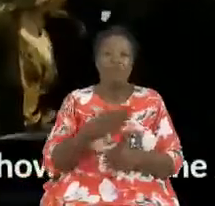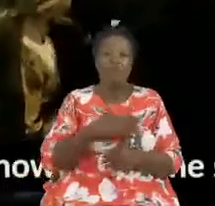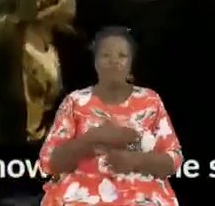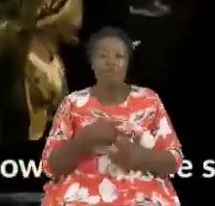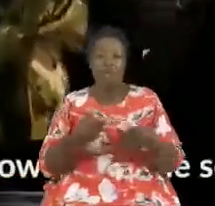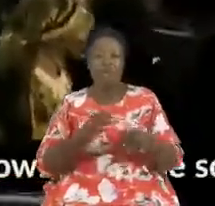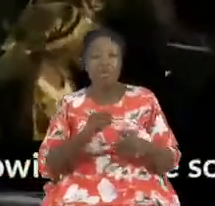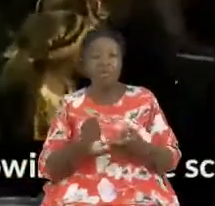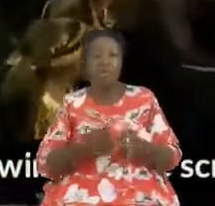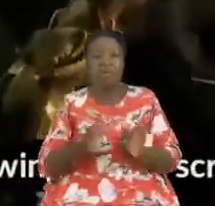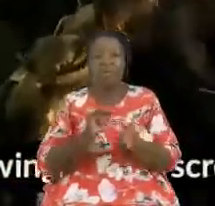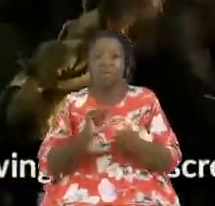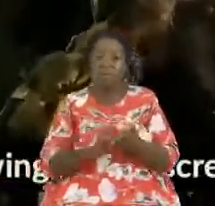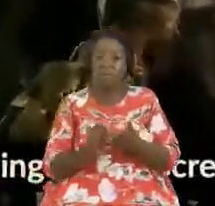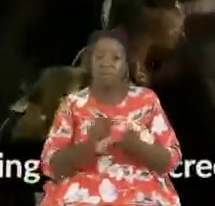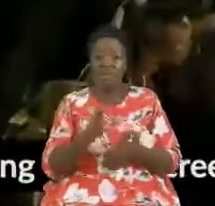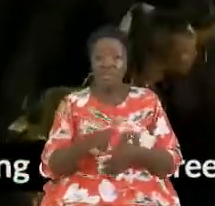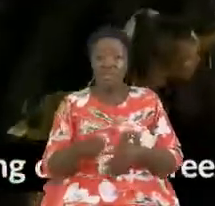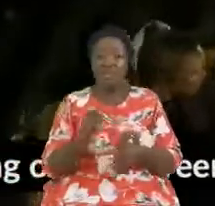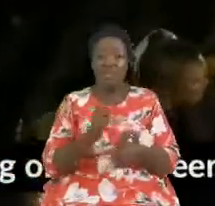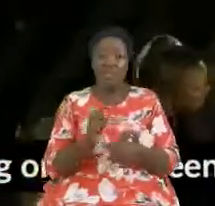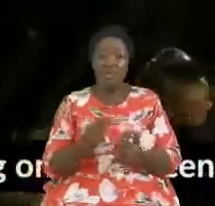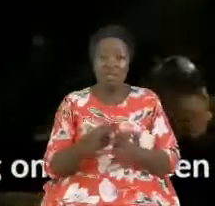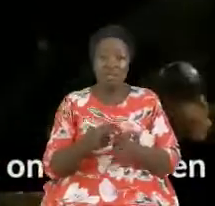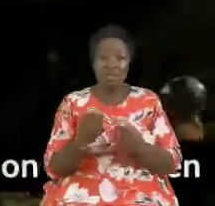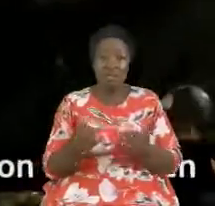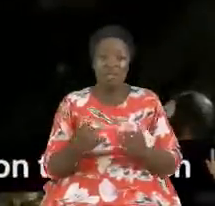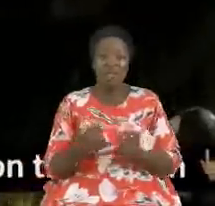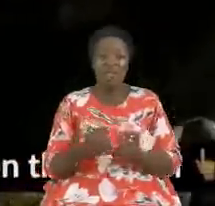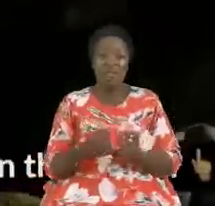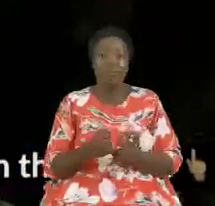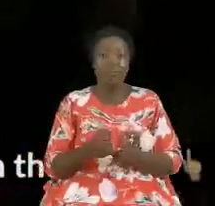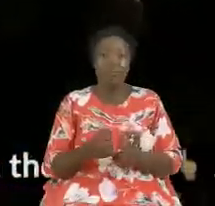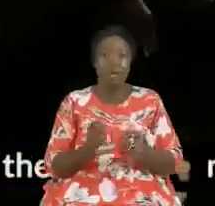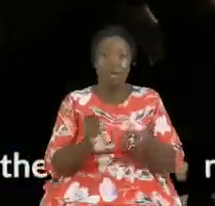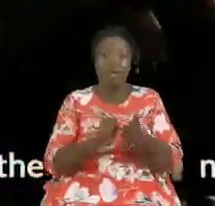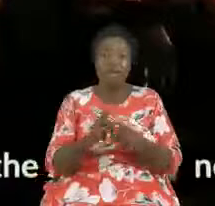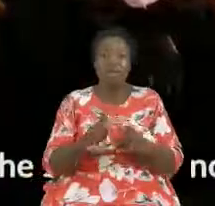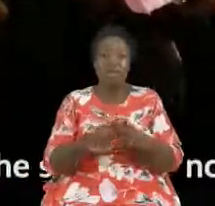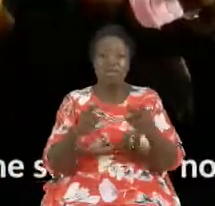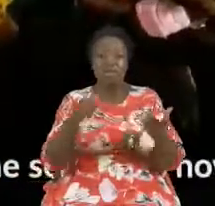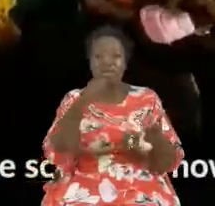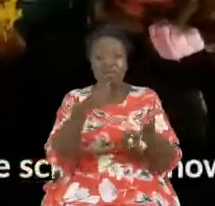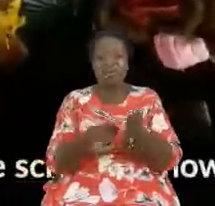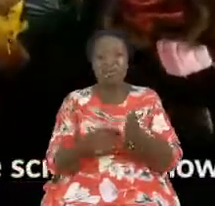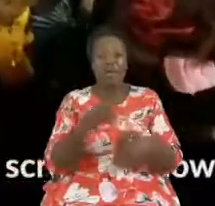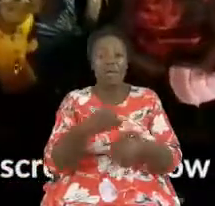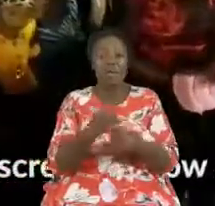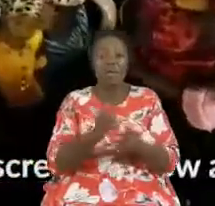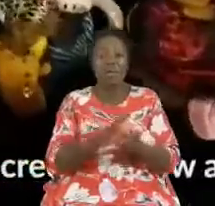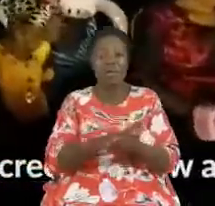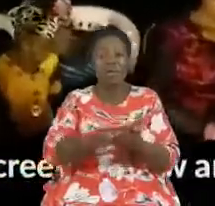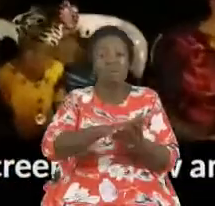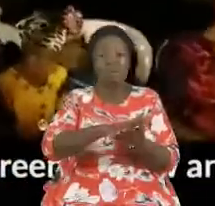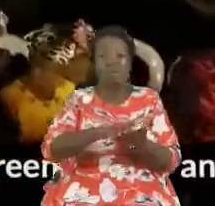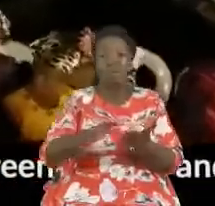counseling. Counselors, let's take their name now. Please write in capital